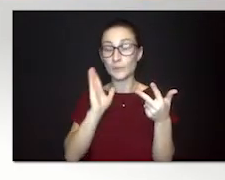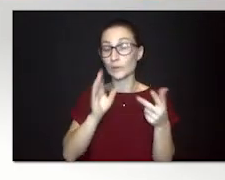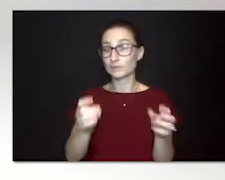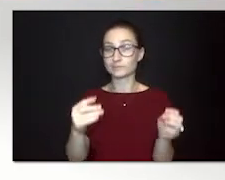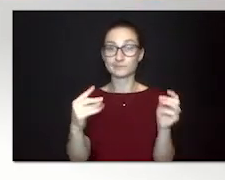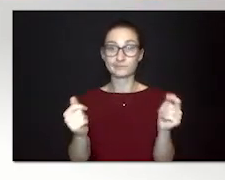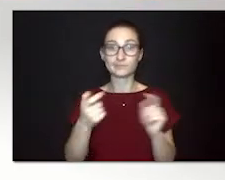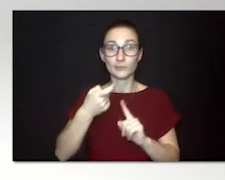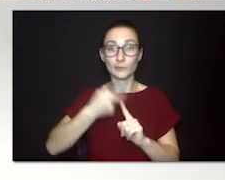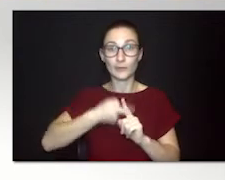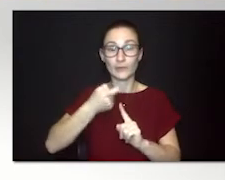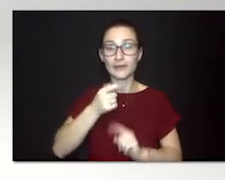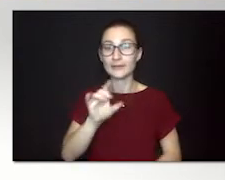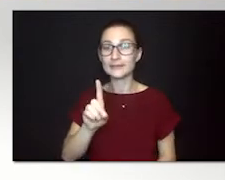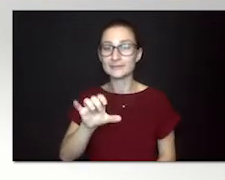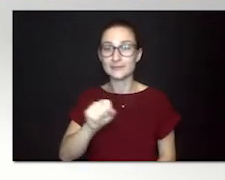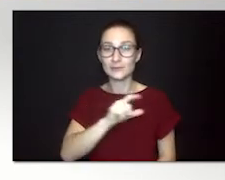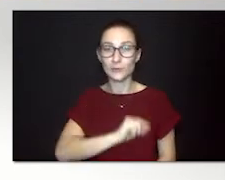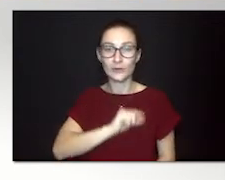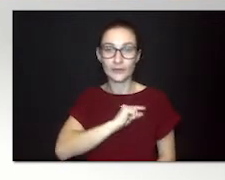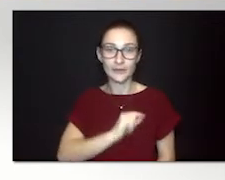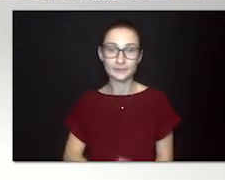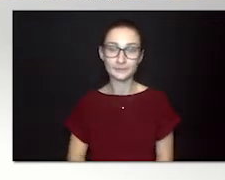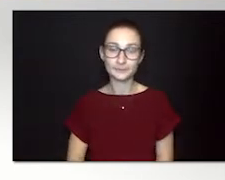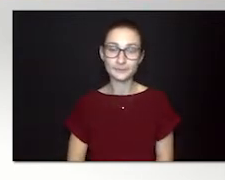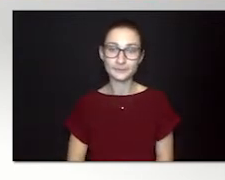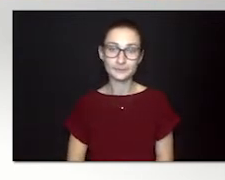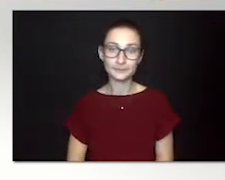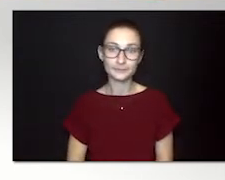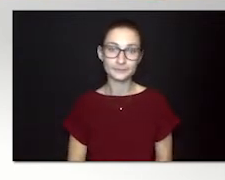able to continue on and act as a guardian advocacy.